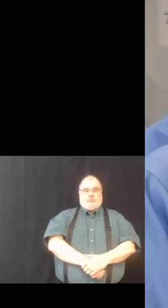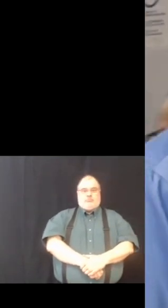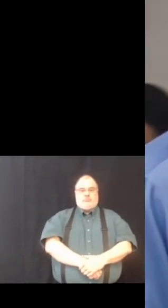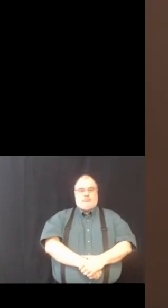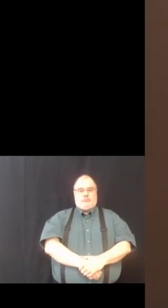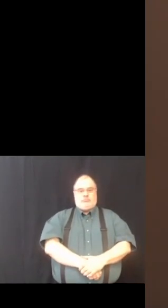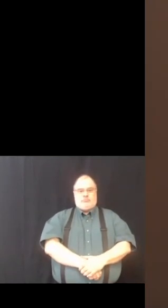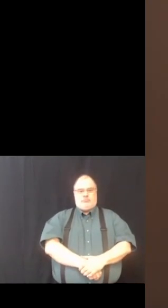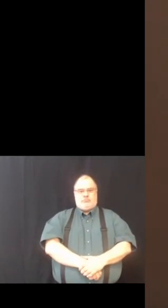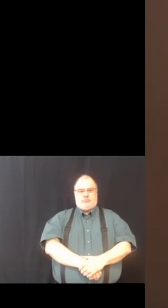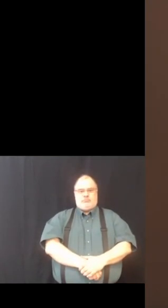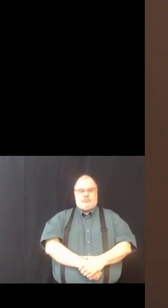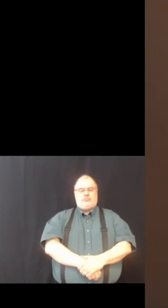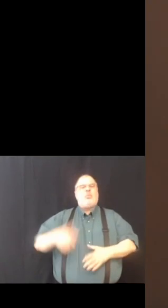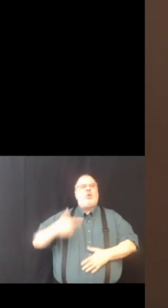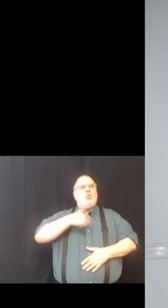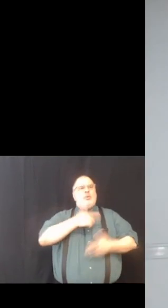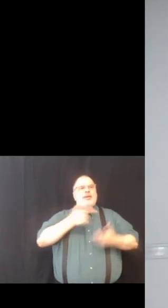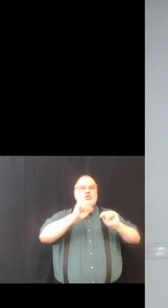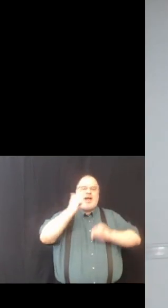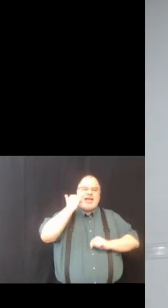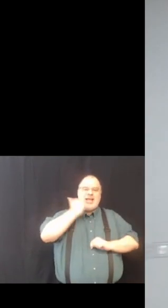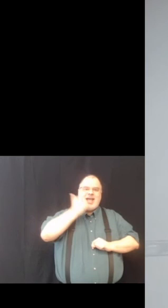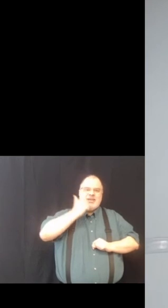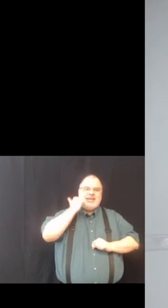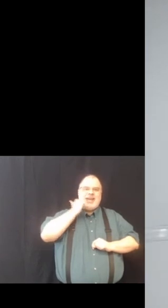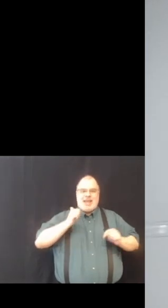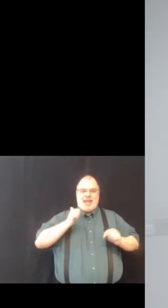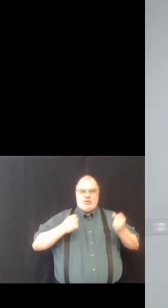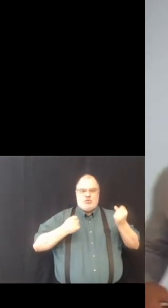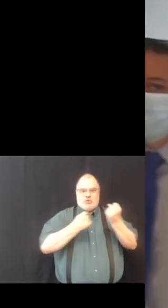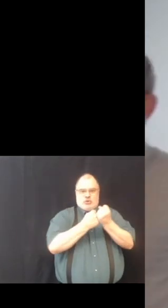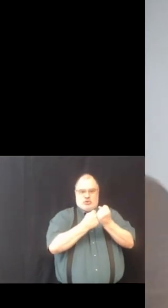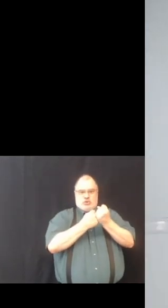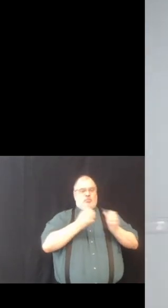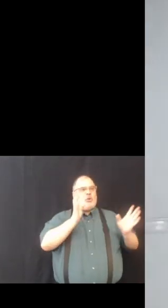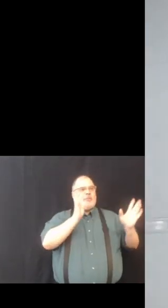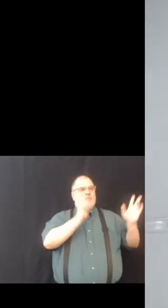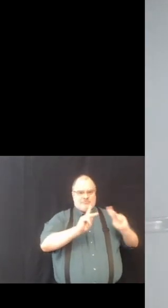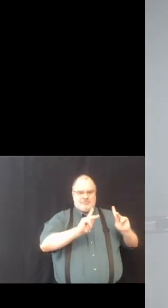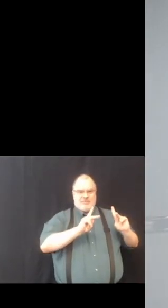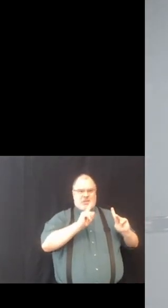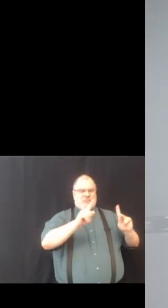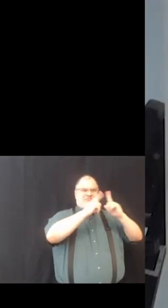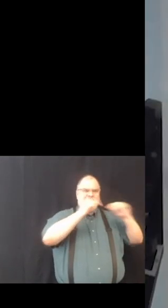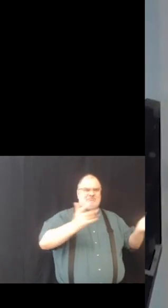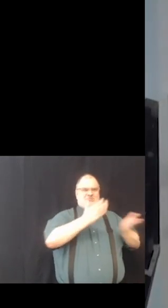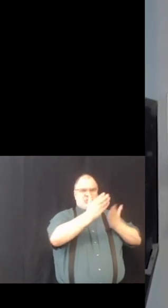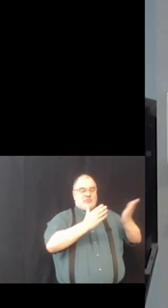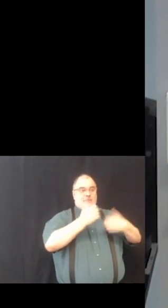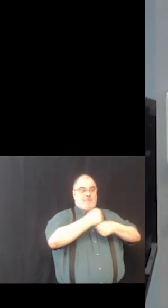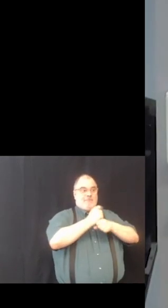We strive every day to give our best in support of Miami's workforce, providing an array of services to ensure